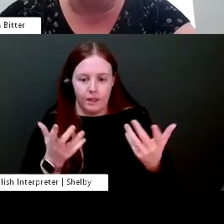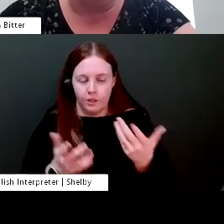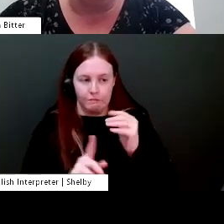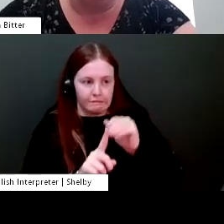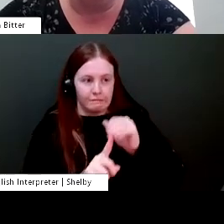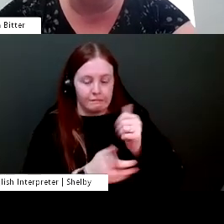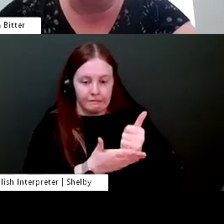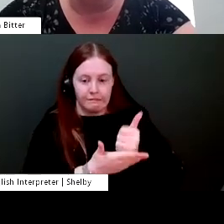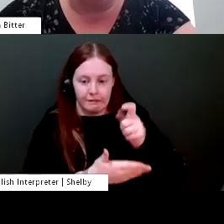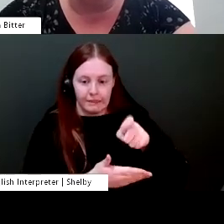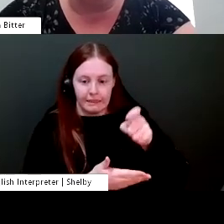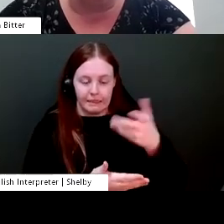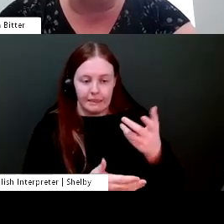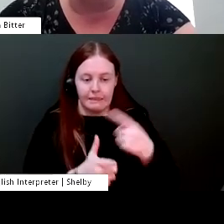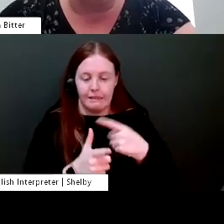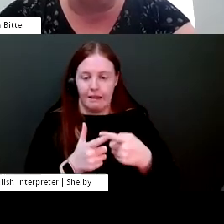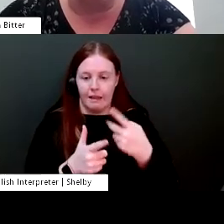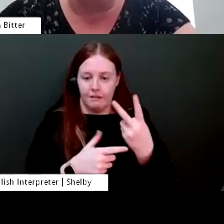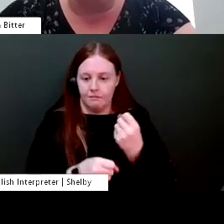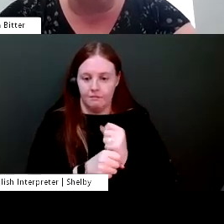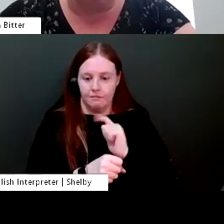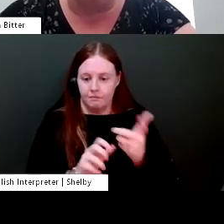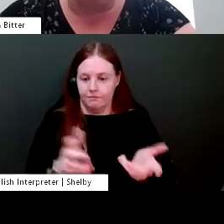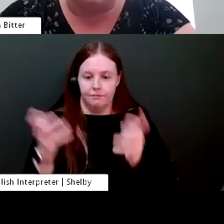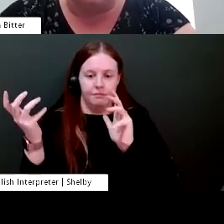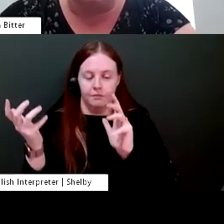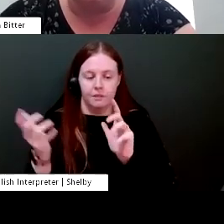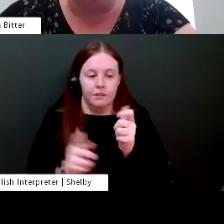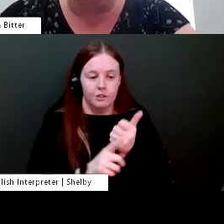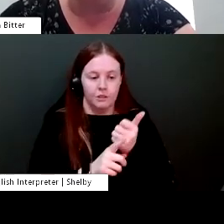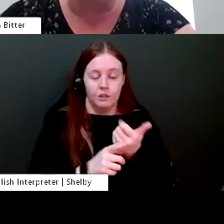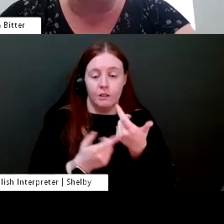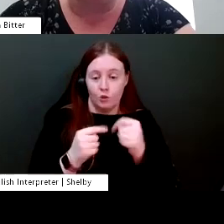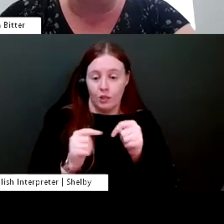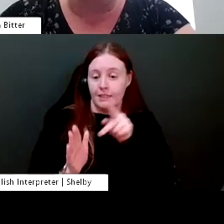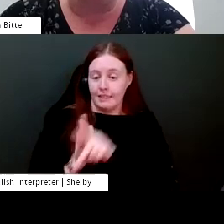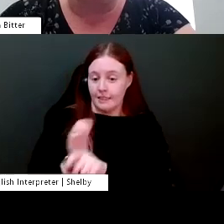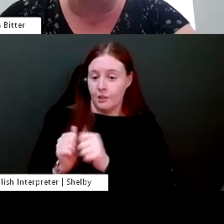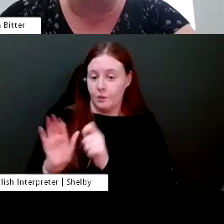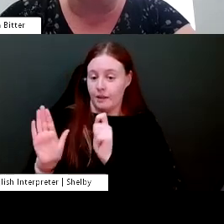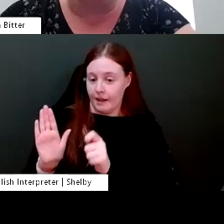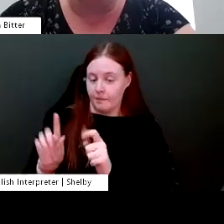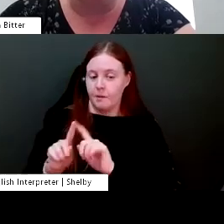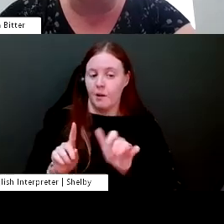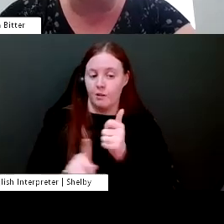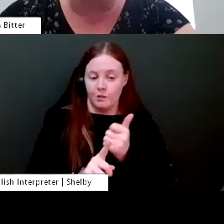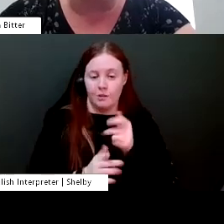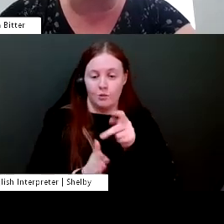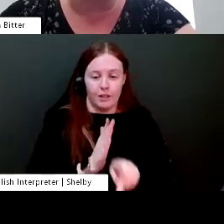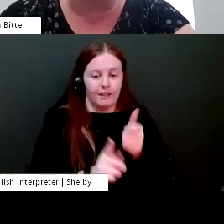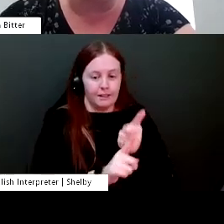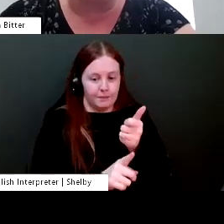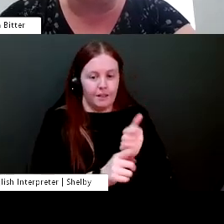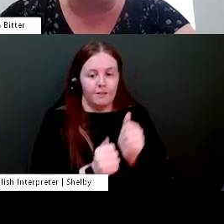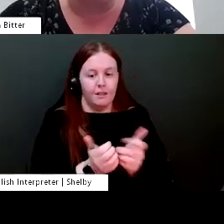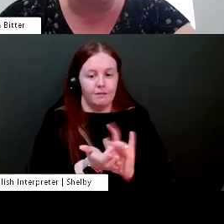I think he not only tried to kill her with a hammer, he also tried to take pills and end his own life. And even after